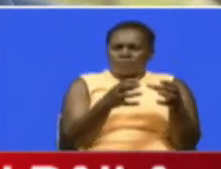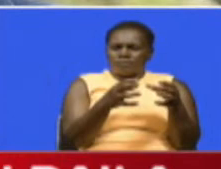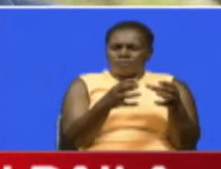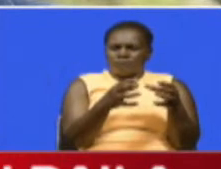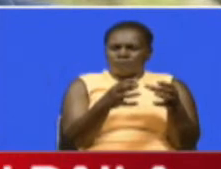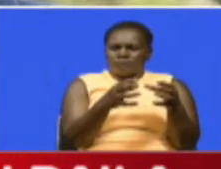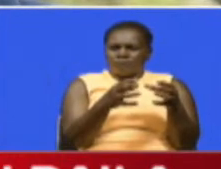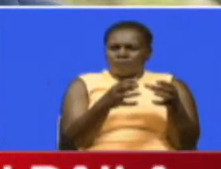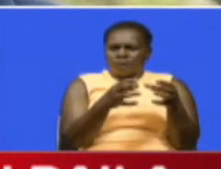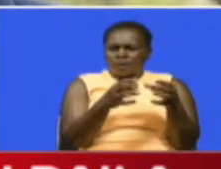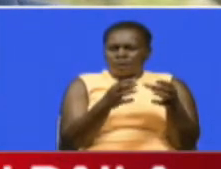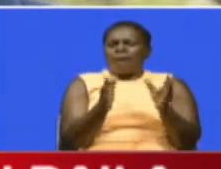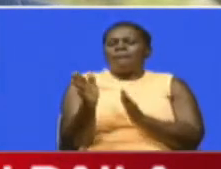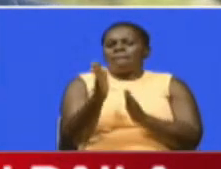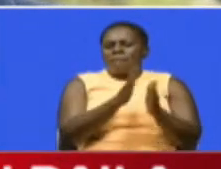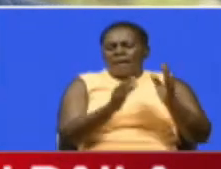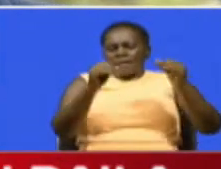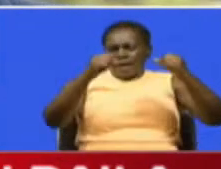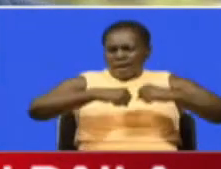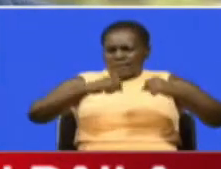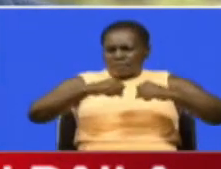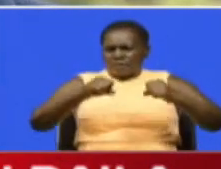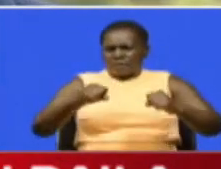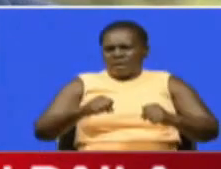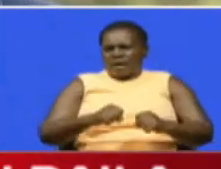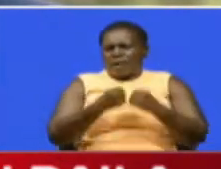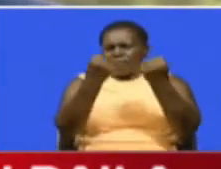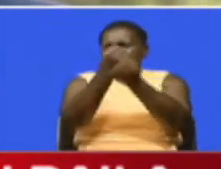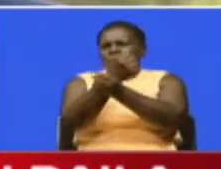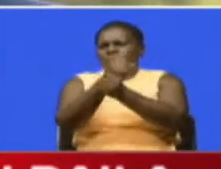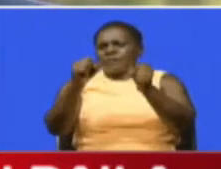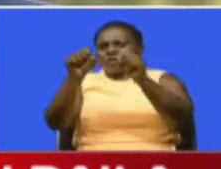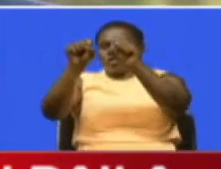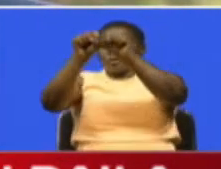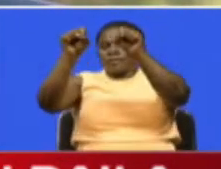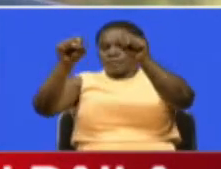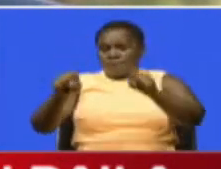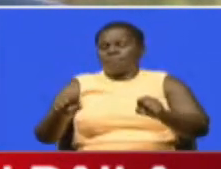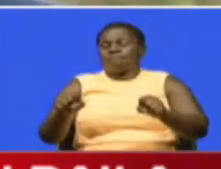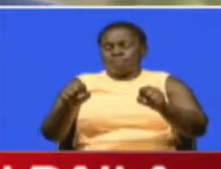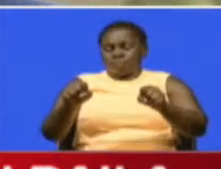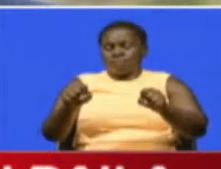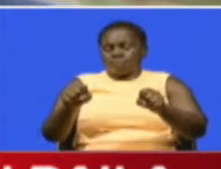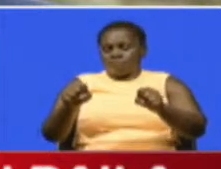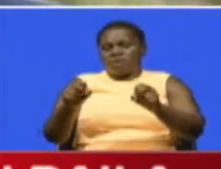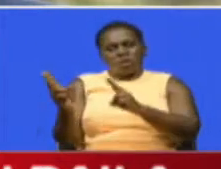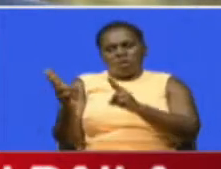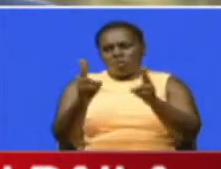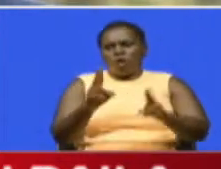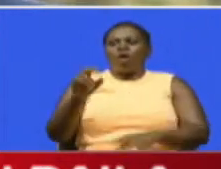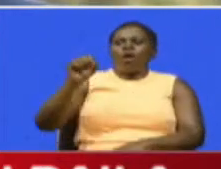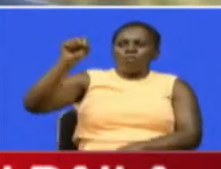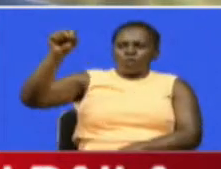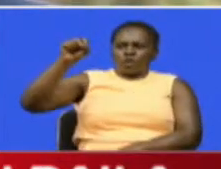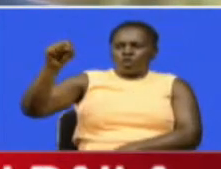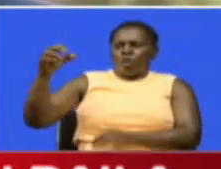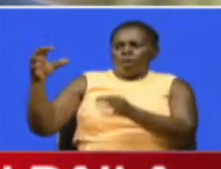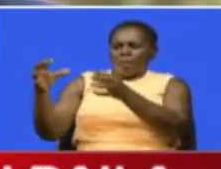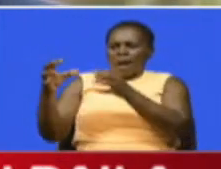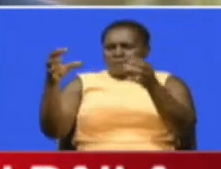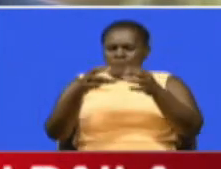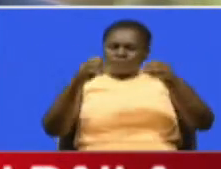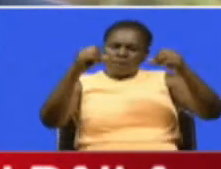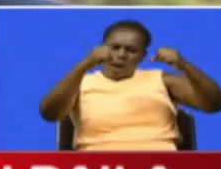This kind of arrangement happened in a presidential system where political parties